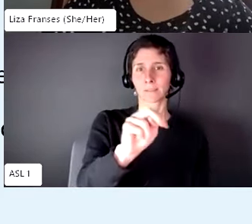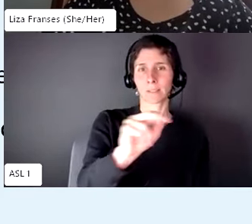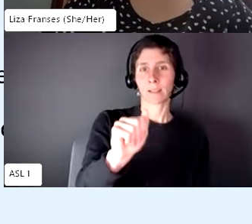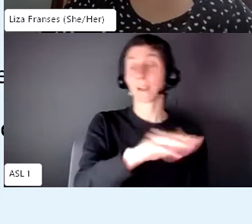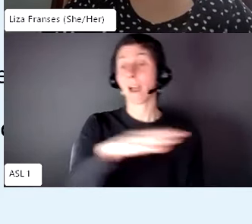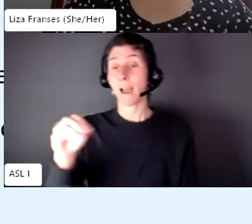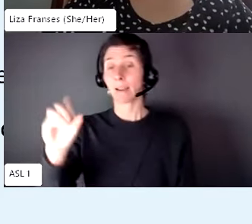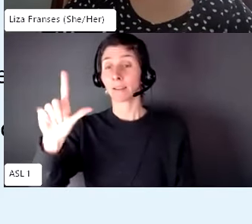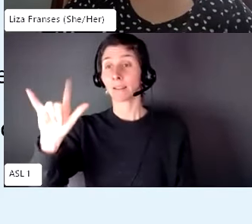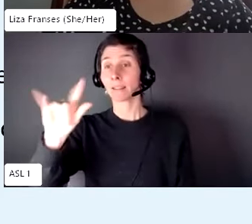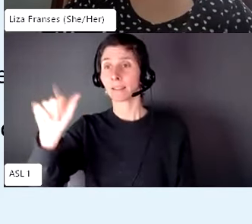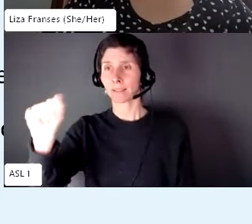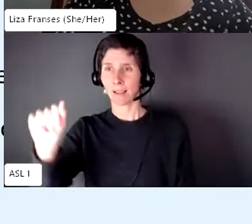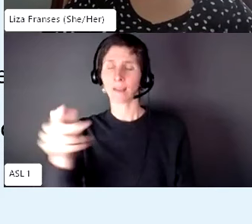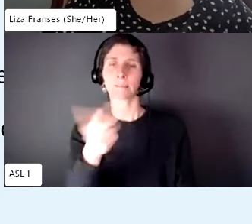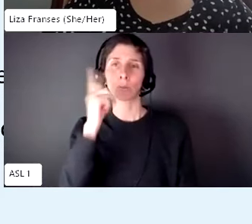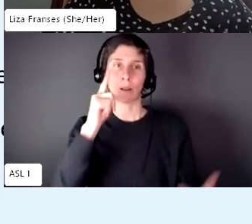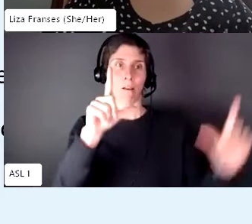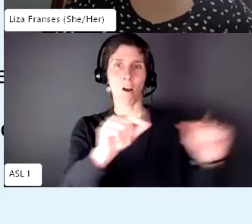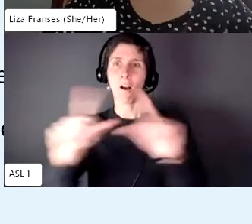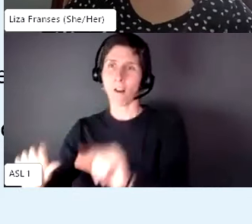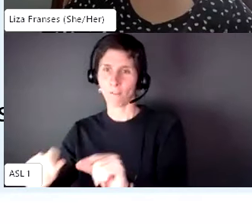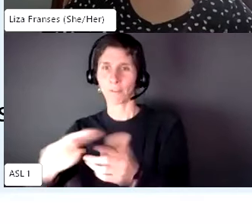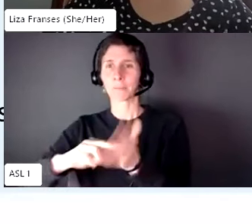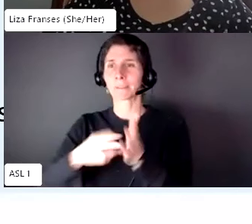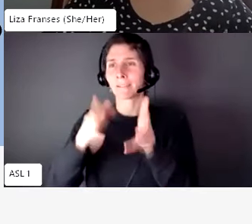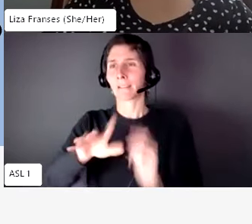be able to just focus on the actual presenters for today.